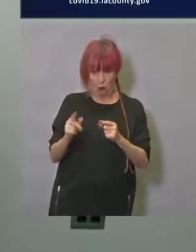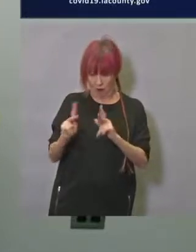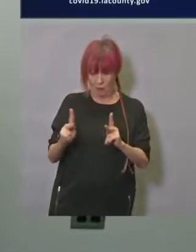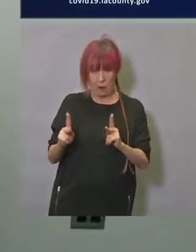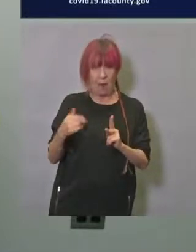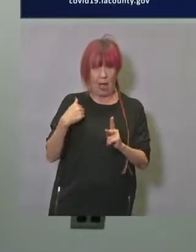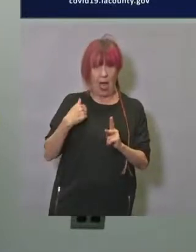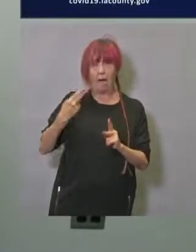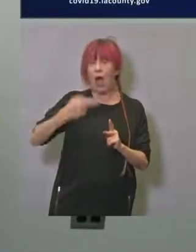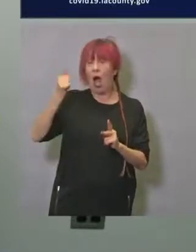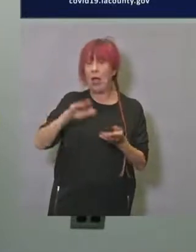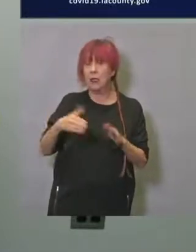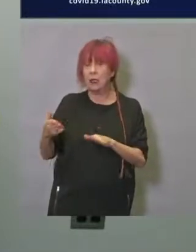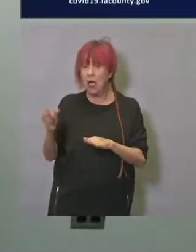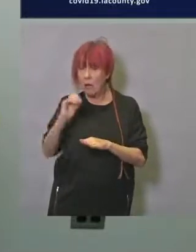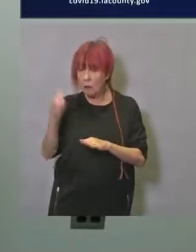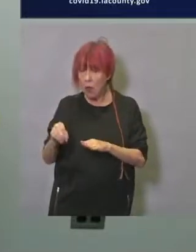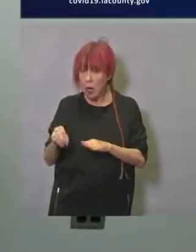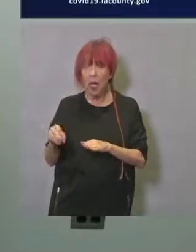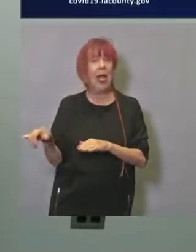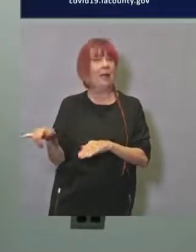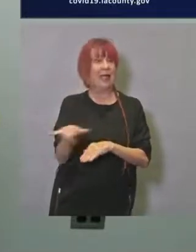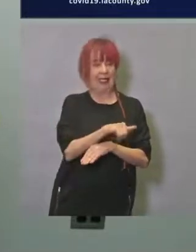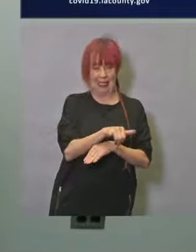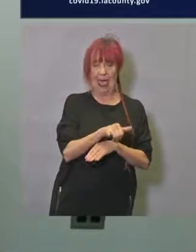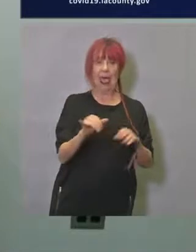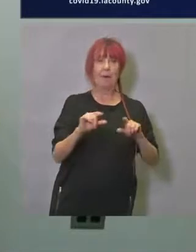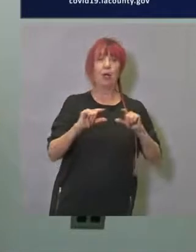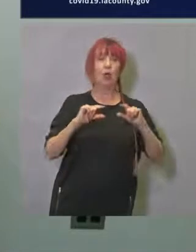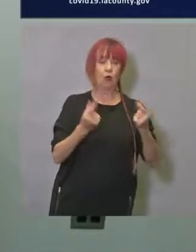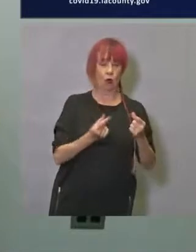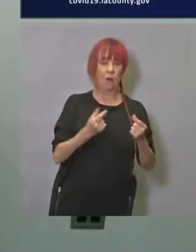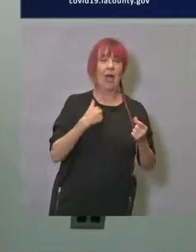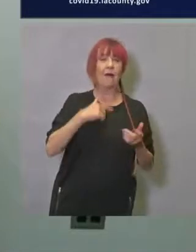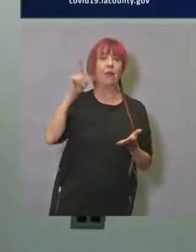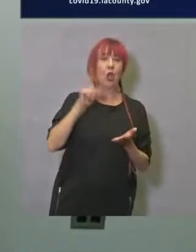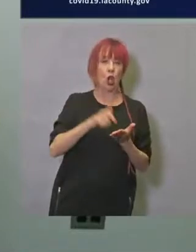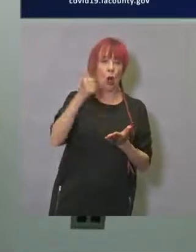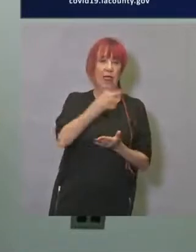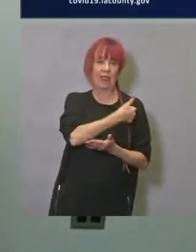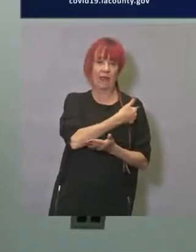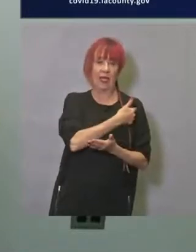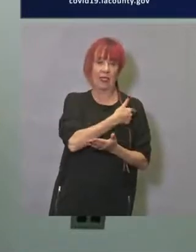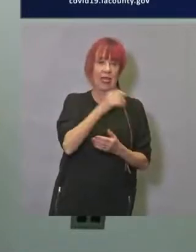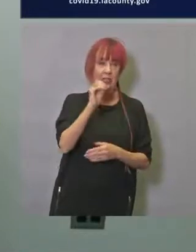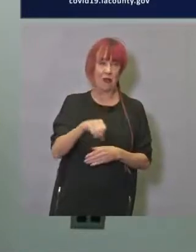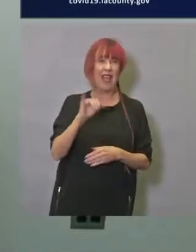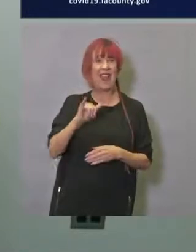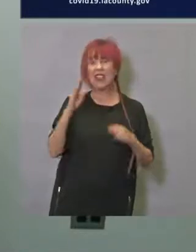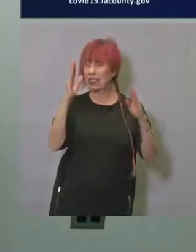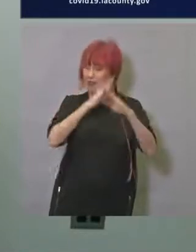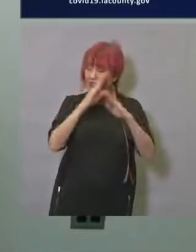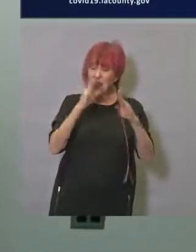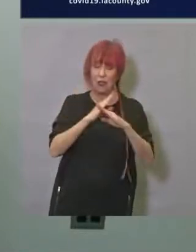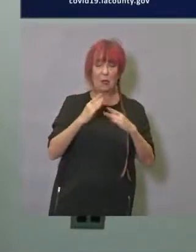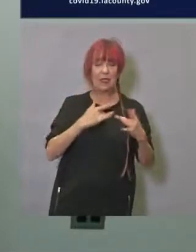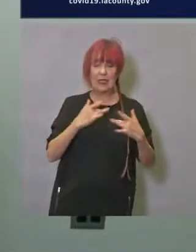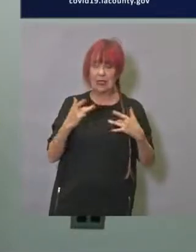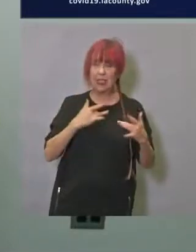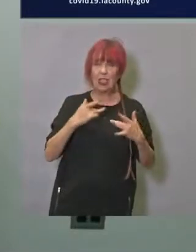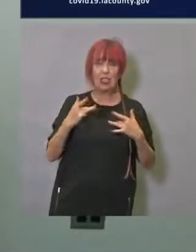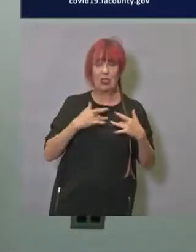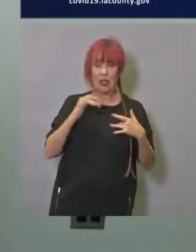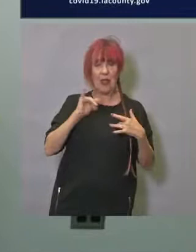are now also the group of folks that have the lower vaccination rates. And that's what's troubling. And that's where we need to really focus a